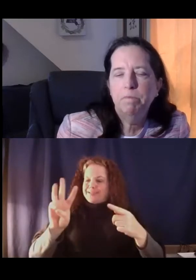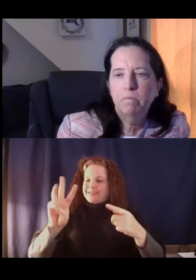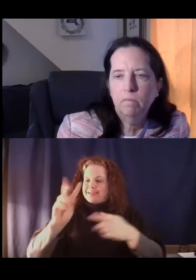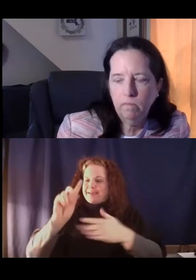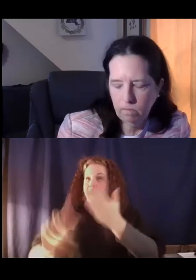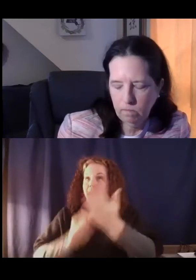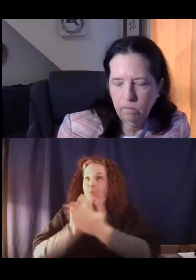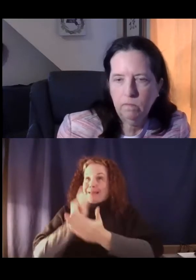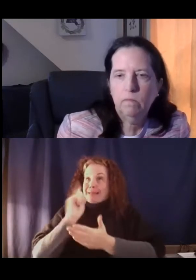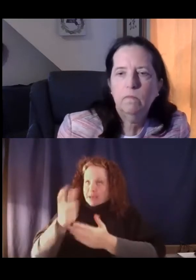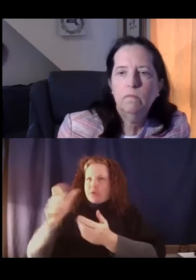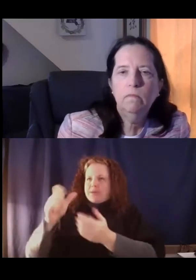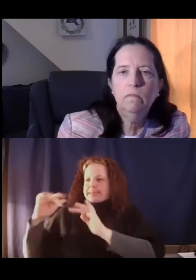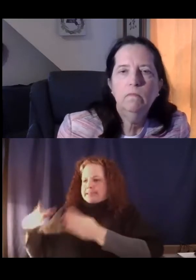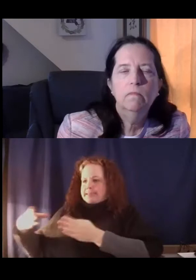p.m.